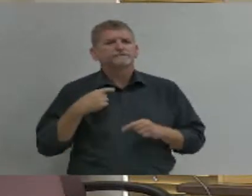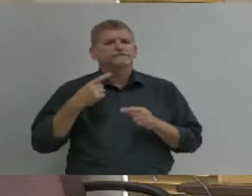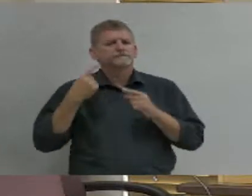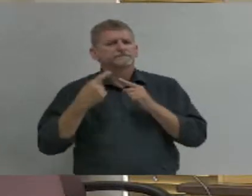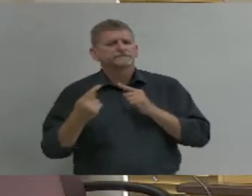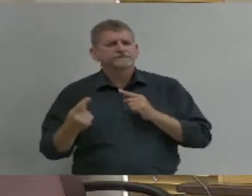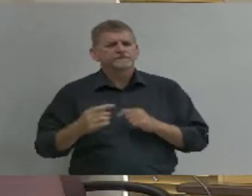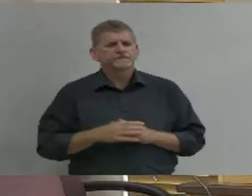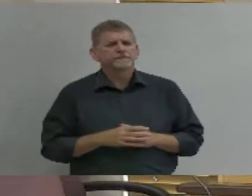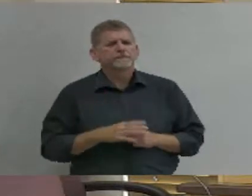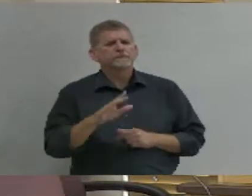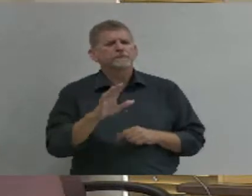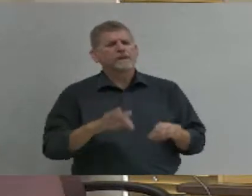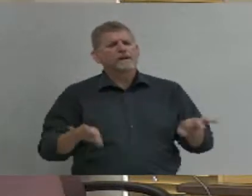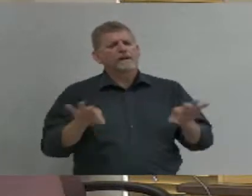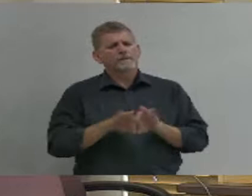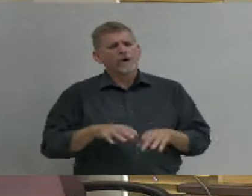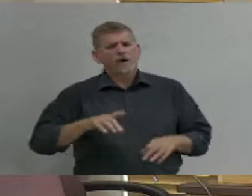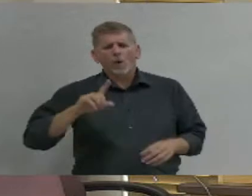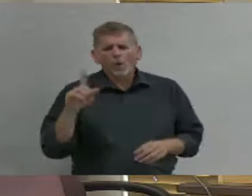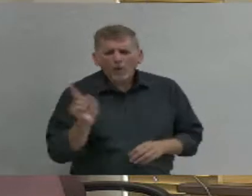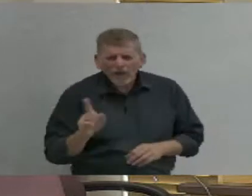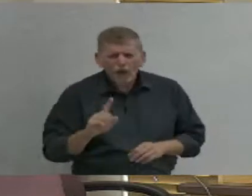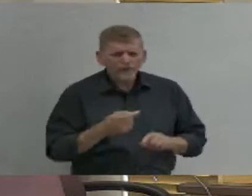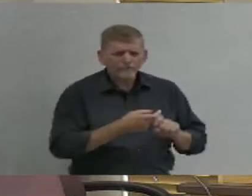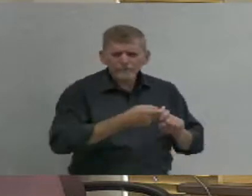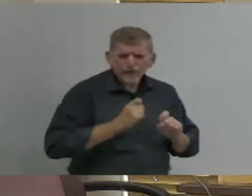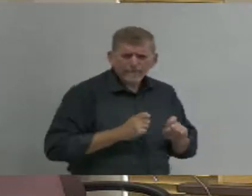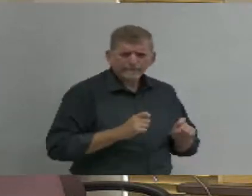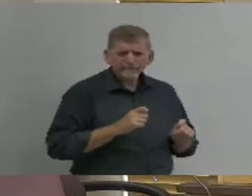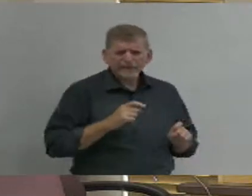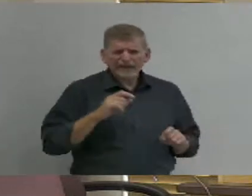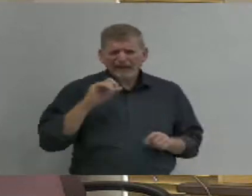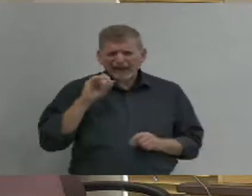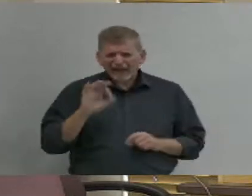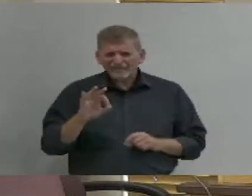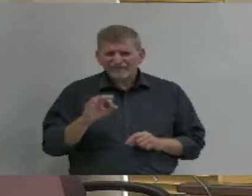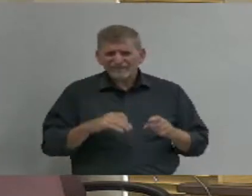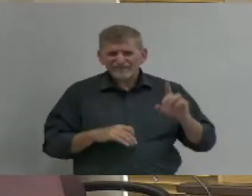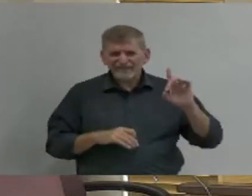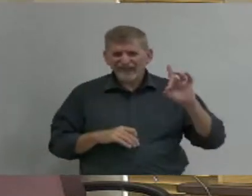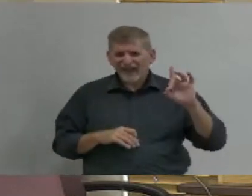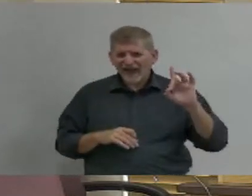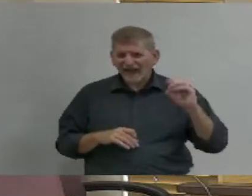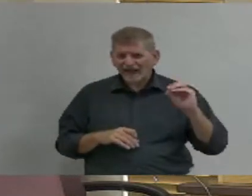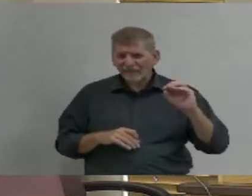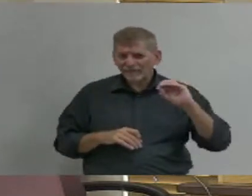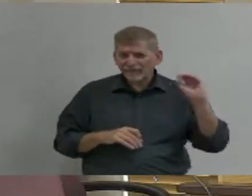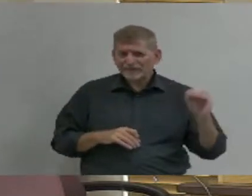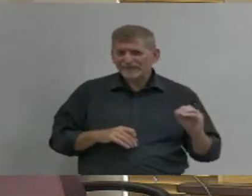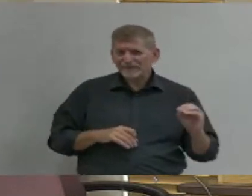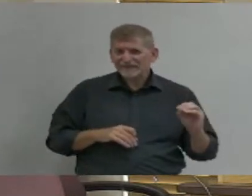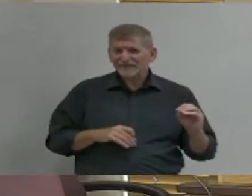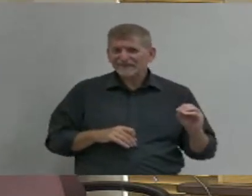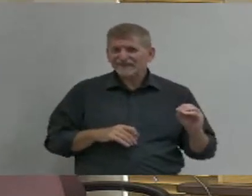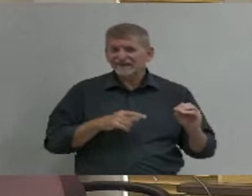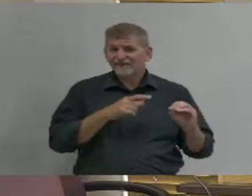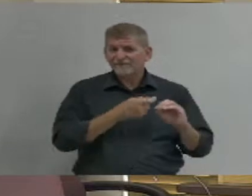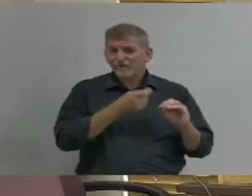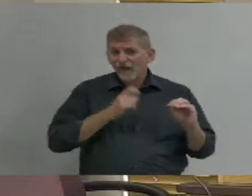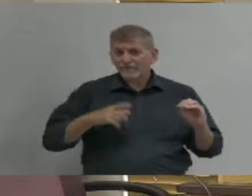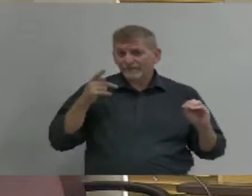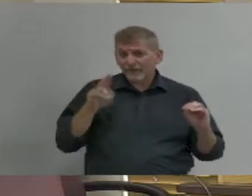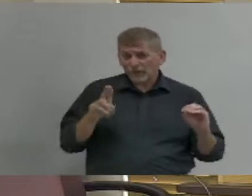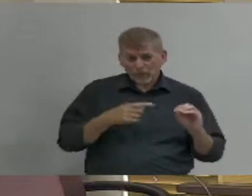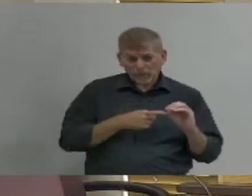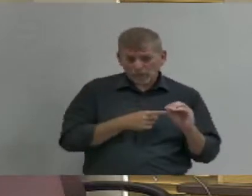coming from. If 2/3 of them or 80% of them are at Purdue University, and we're